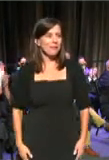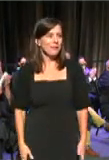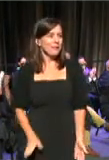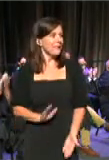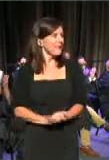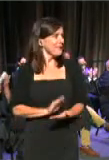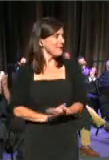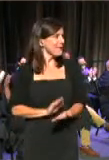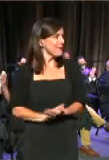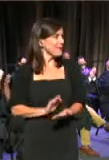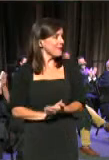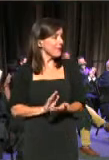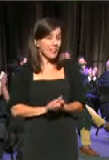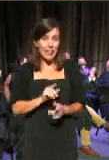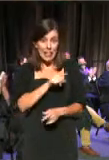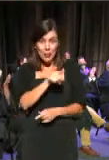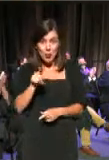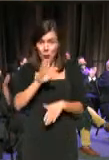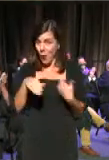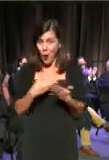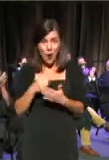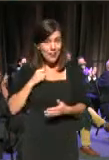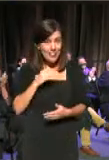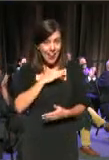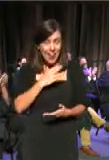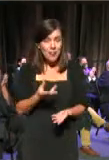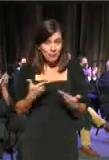That's you, all staff members.